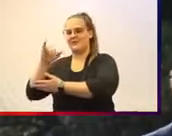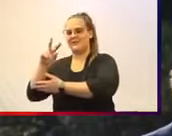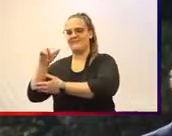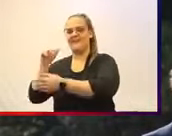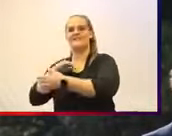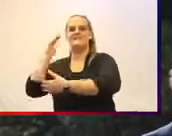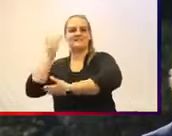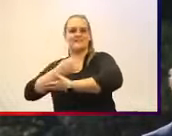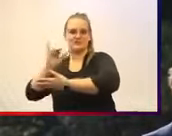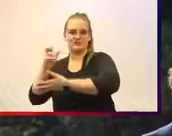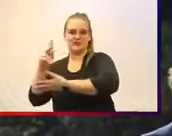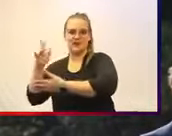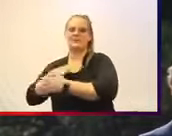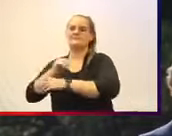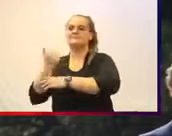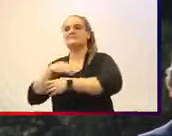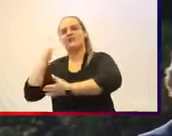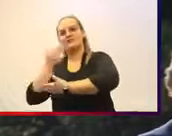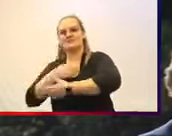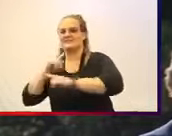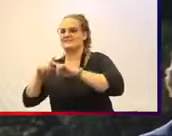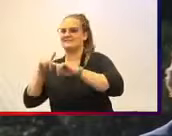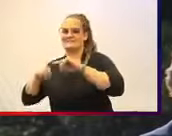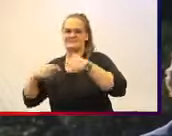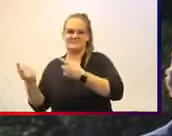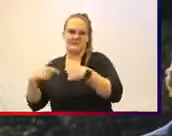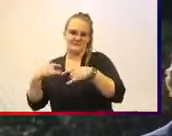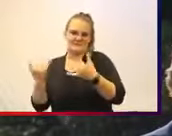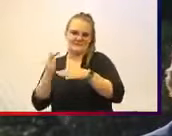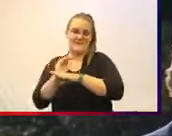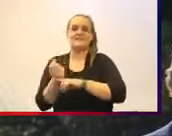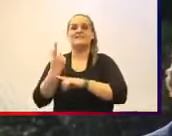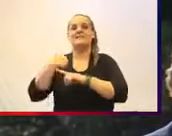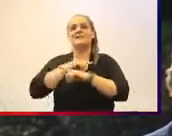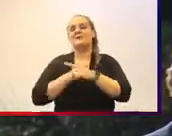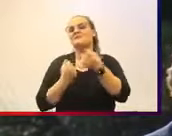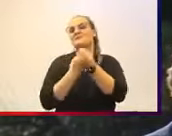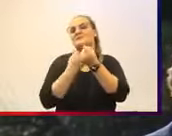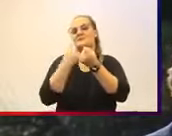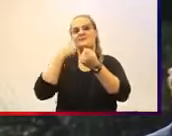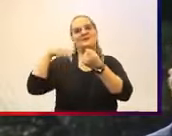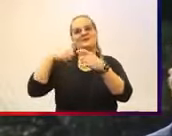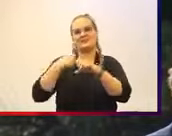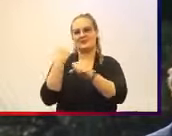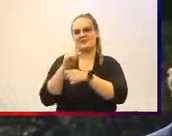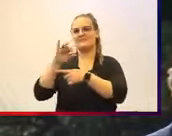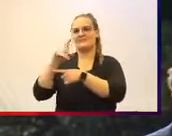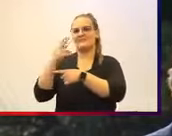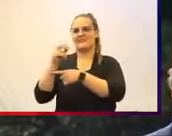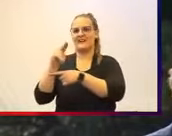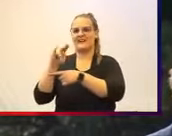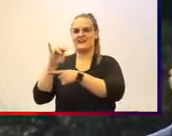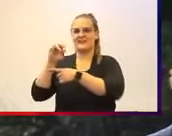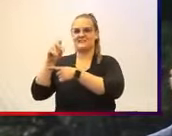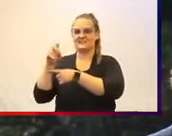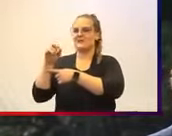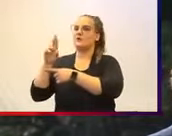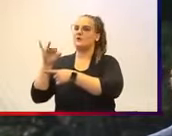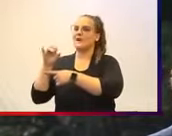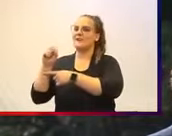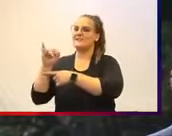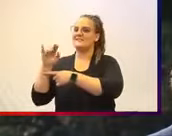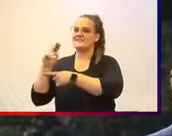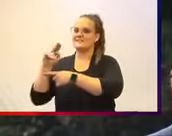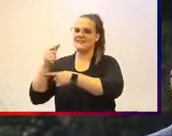tonight. We are sponsors for this year's Ally Up Phoenix Rising virtual event. Thank you for being here with